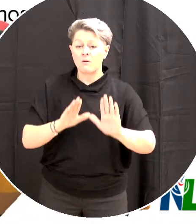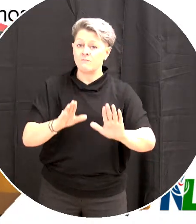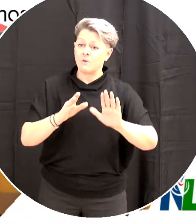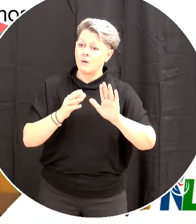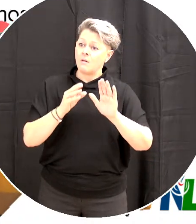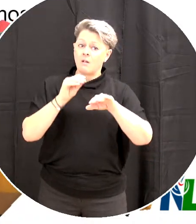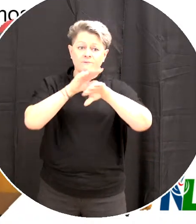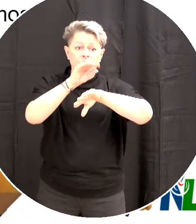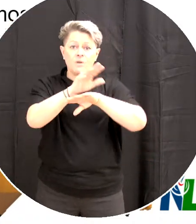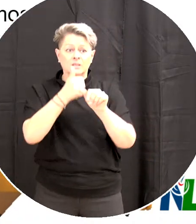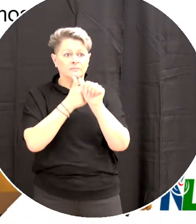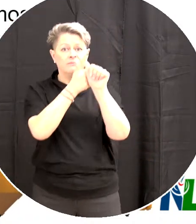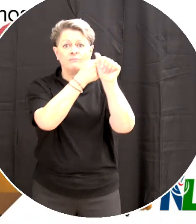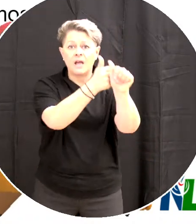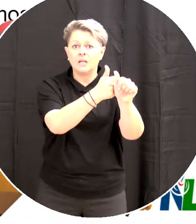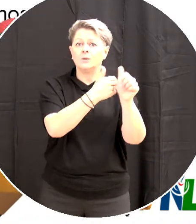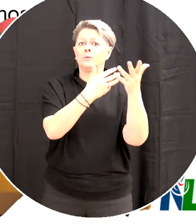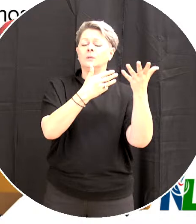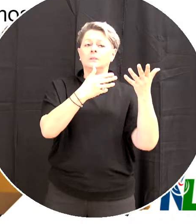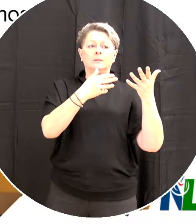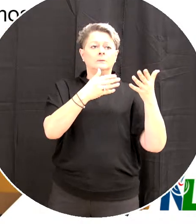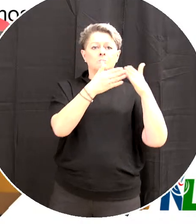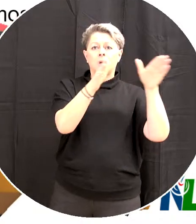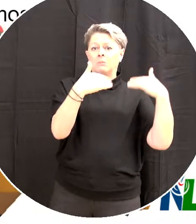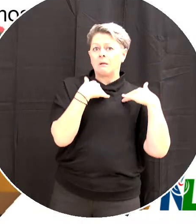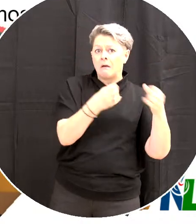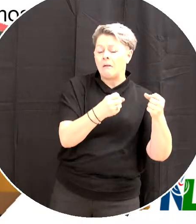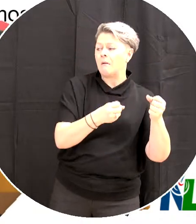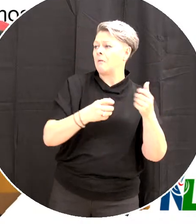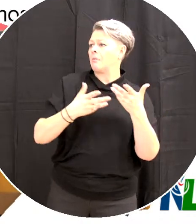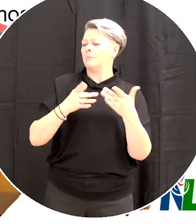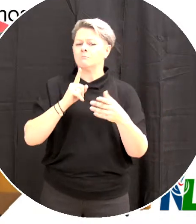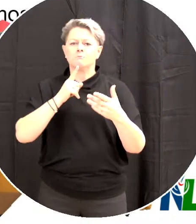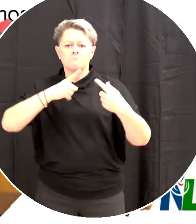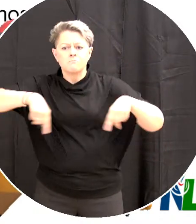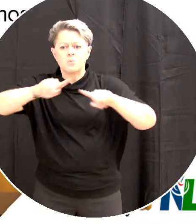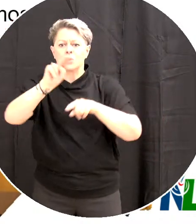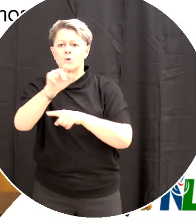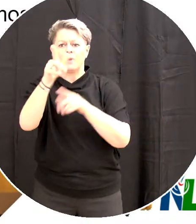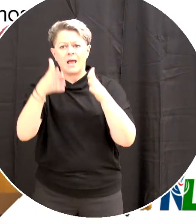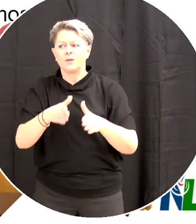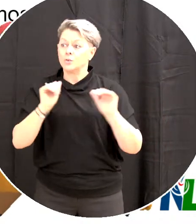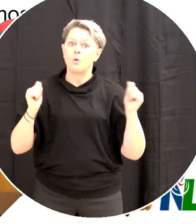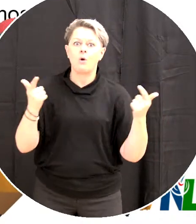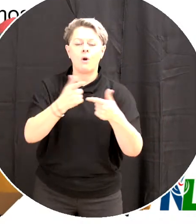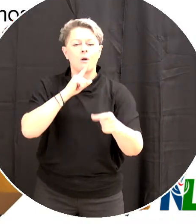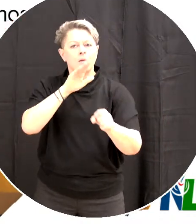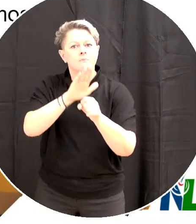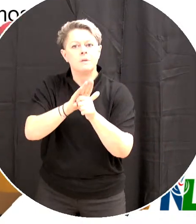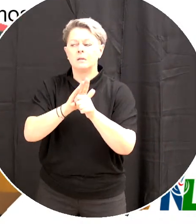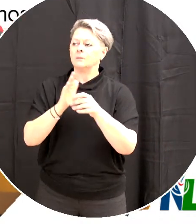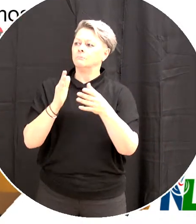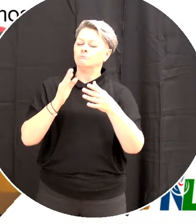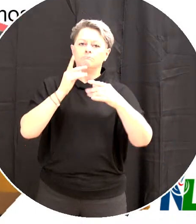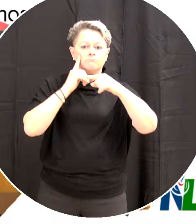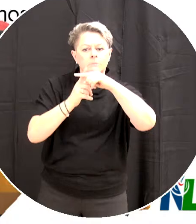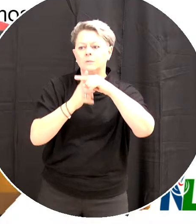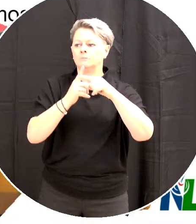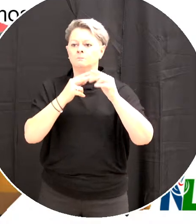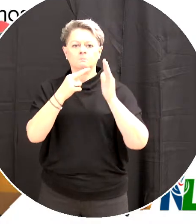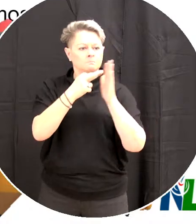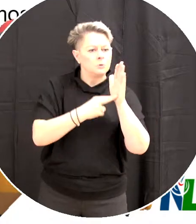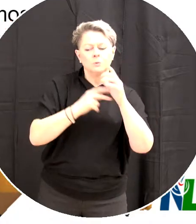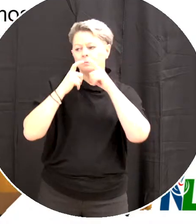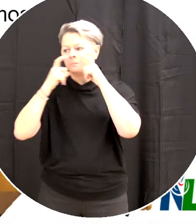authorities and the commitment of all Newfoundland and Labradorians to do what is required under a pandemic situation. We were able to